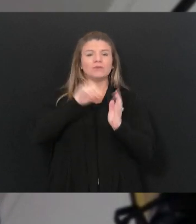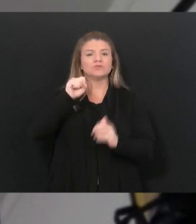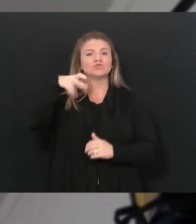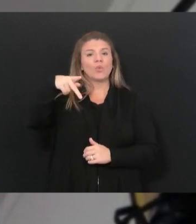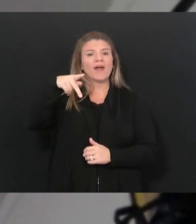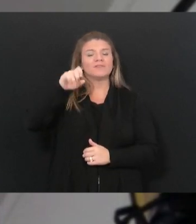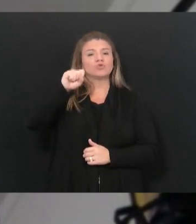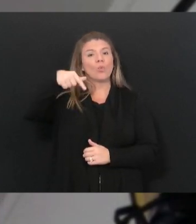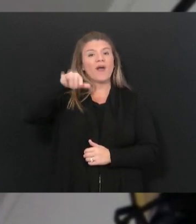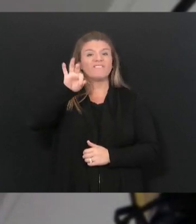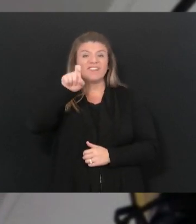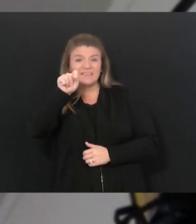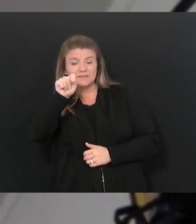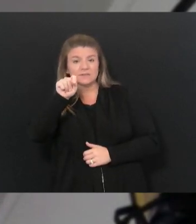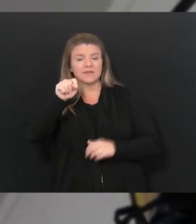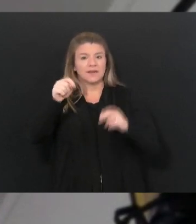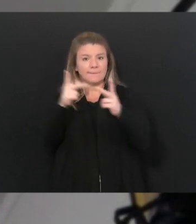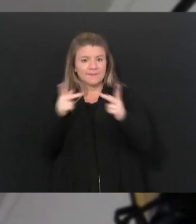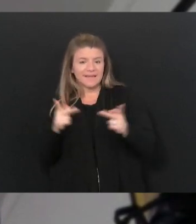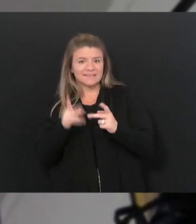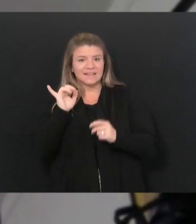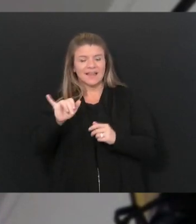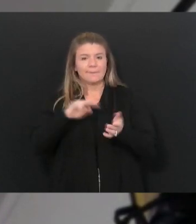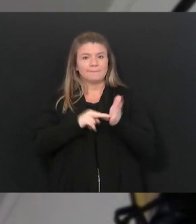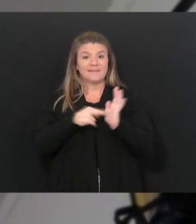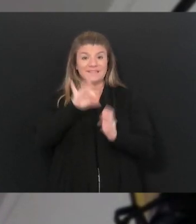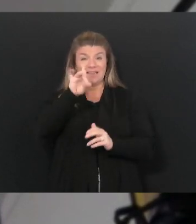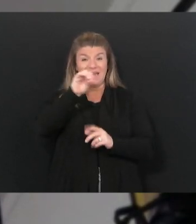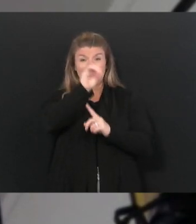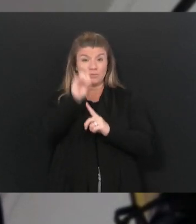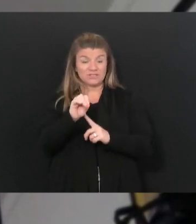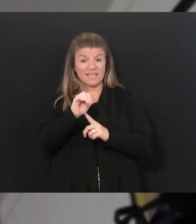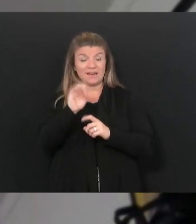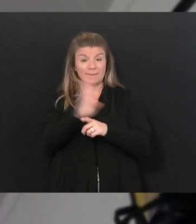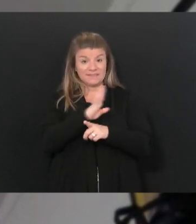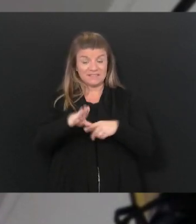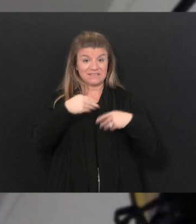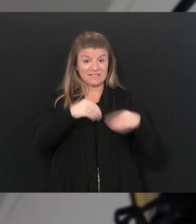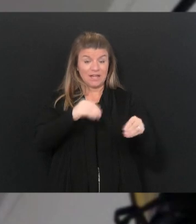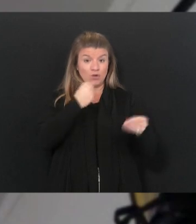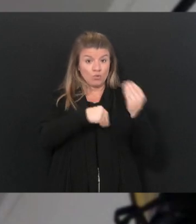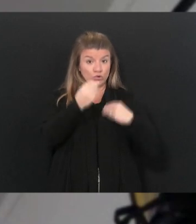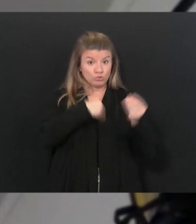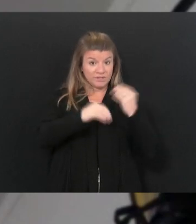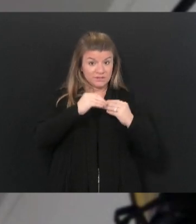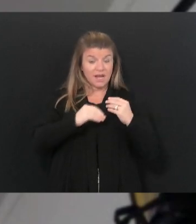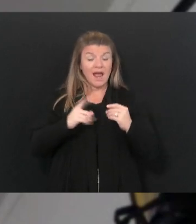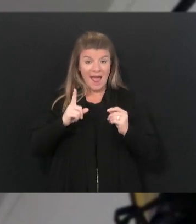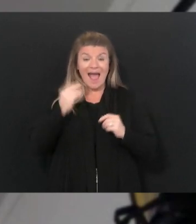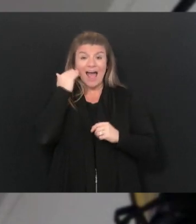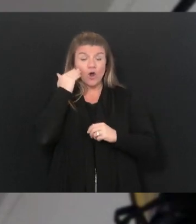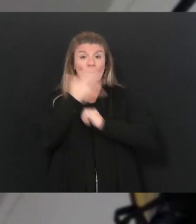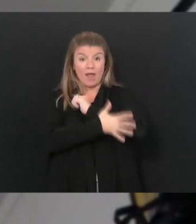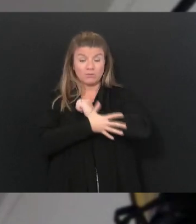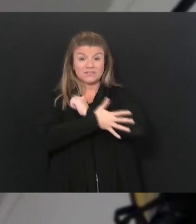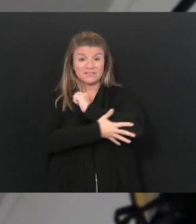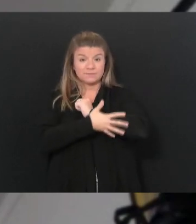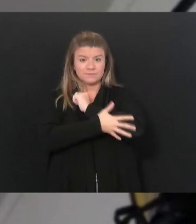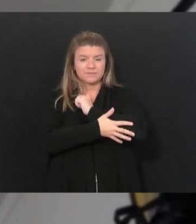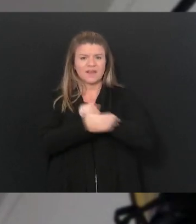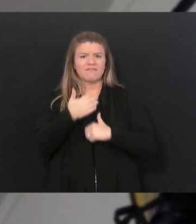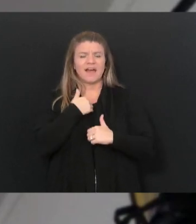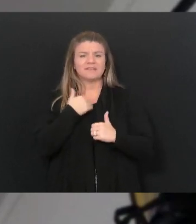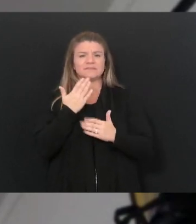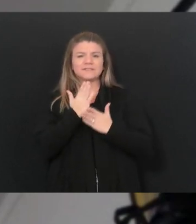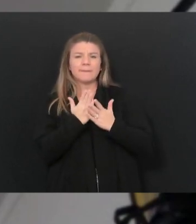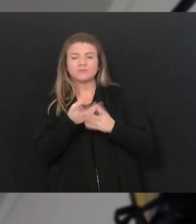feet in places that do 80% of their business by selling groceries. I know counties have had tighter